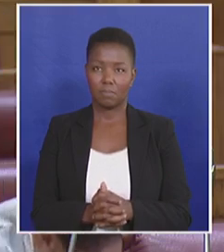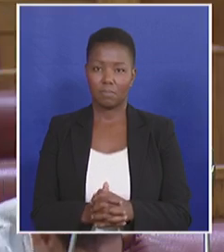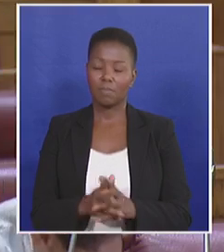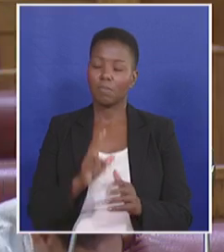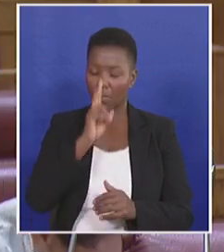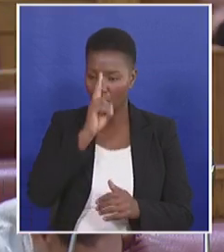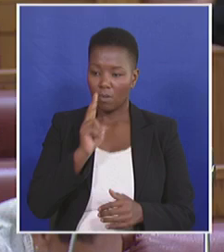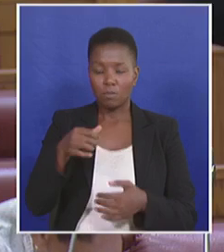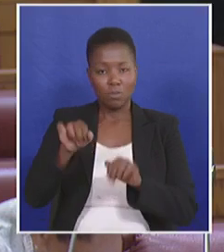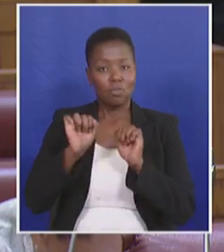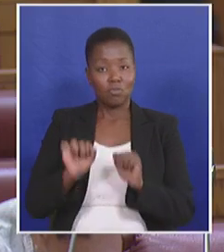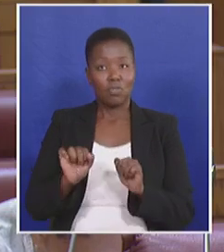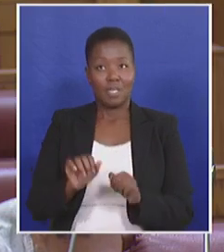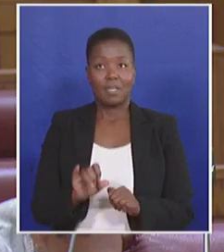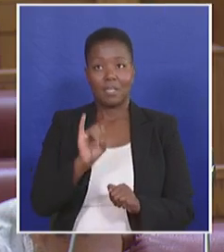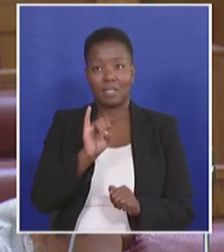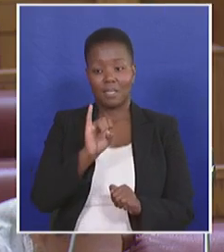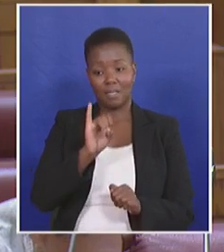demilitarization will not necessarily make